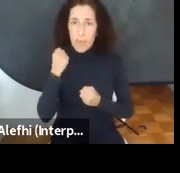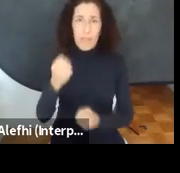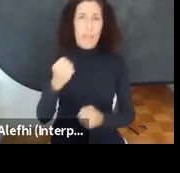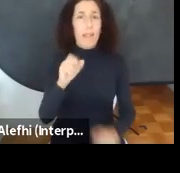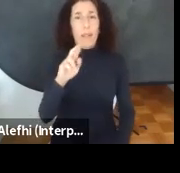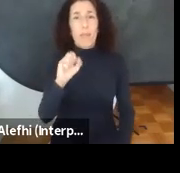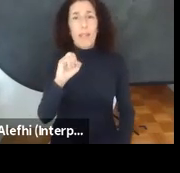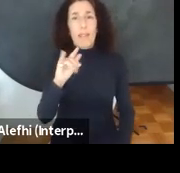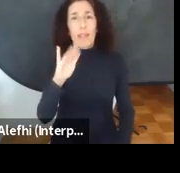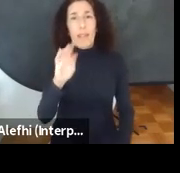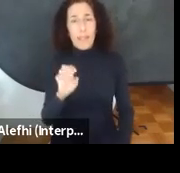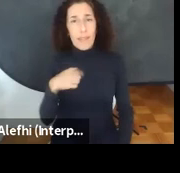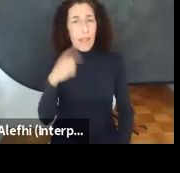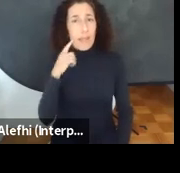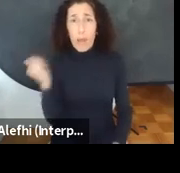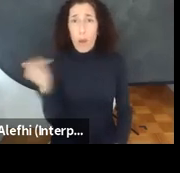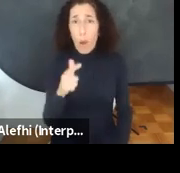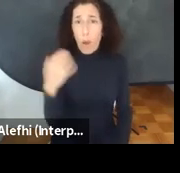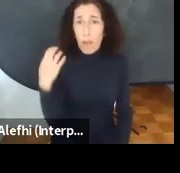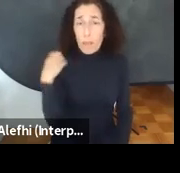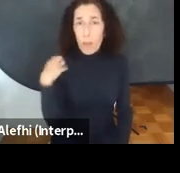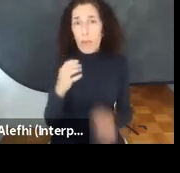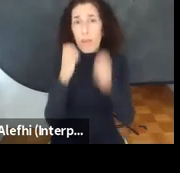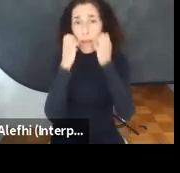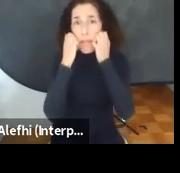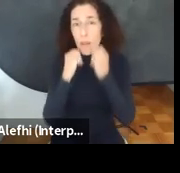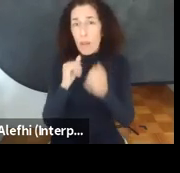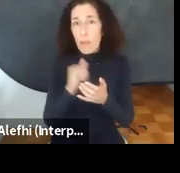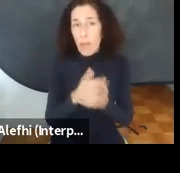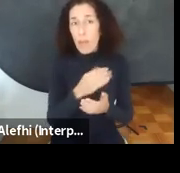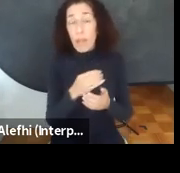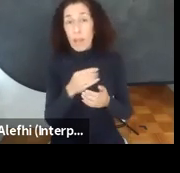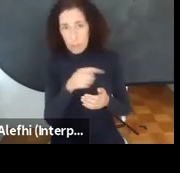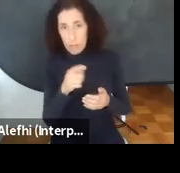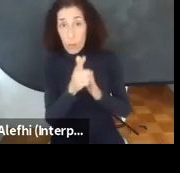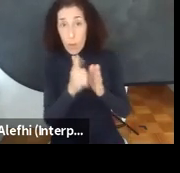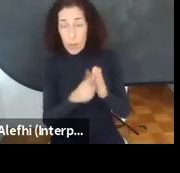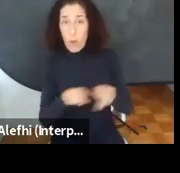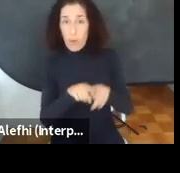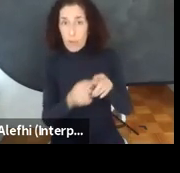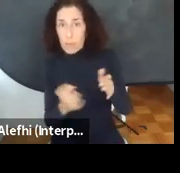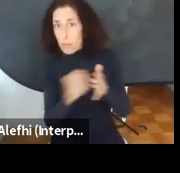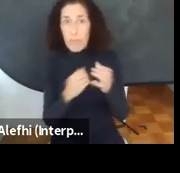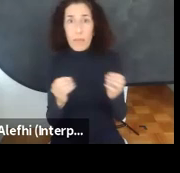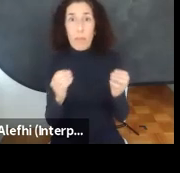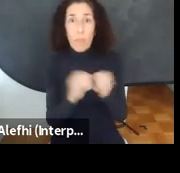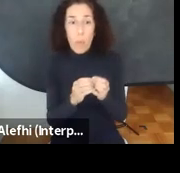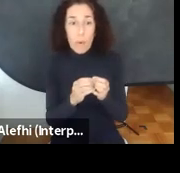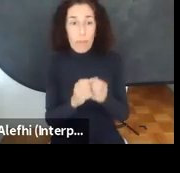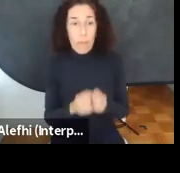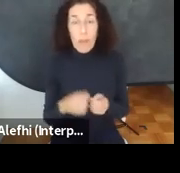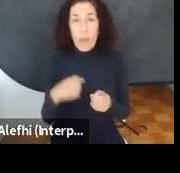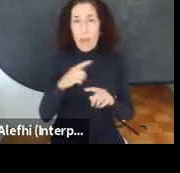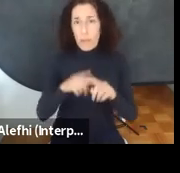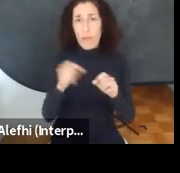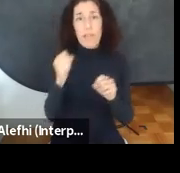think all employers value, and I think lawyers in particular put a significant premium on. I use several strategies. One is that I overprepare. I